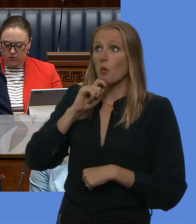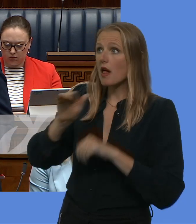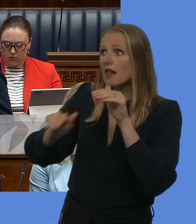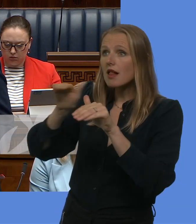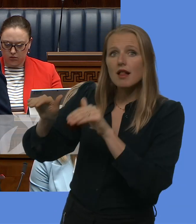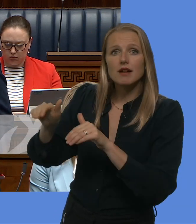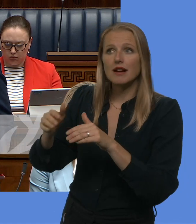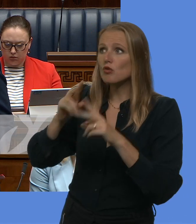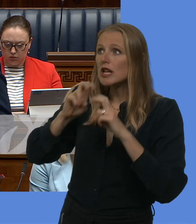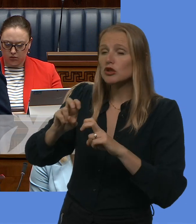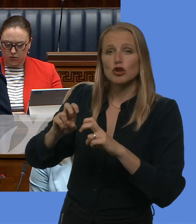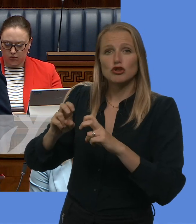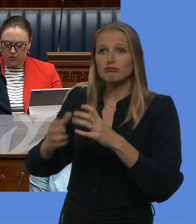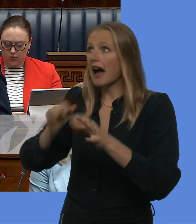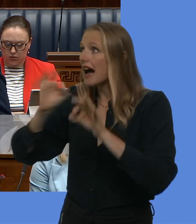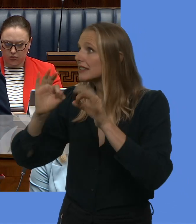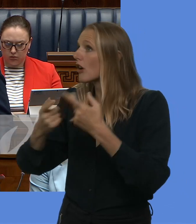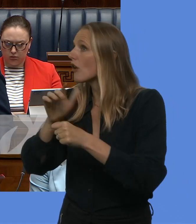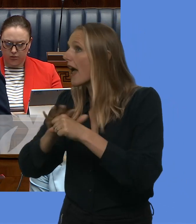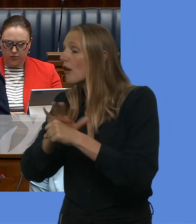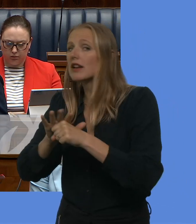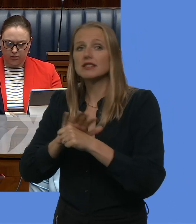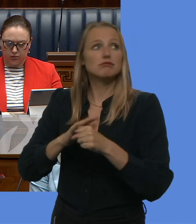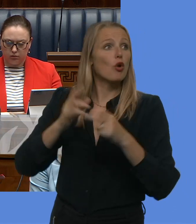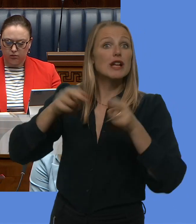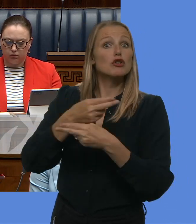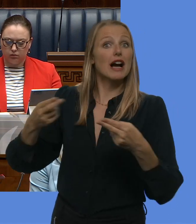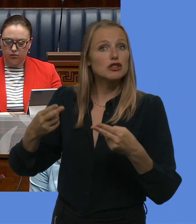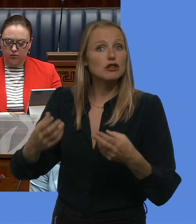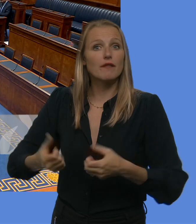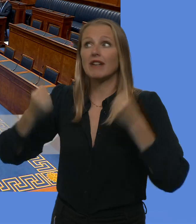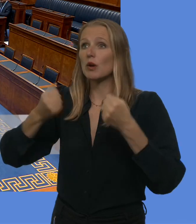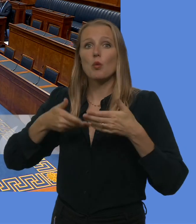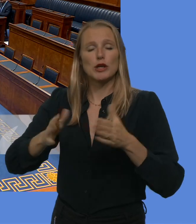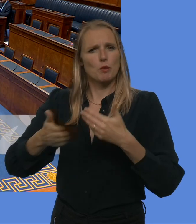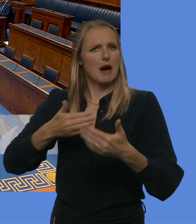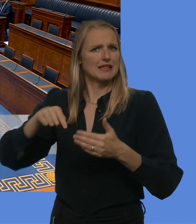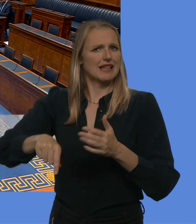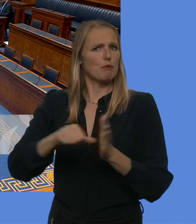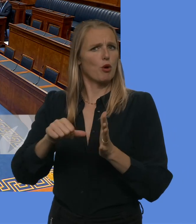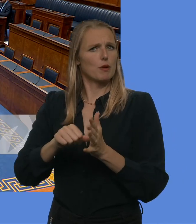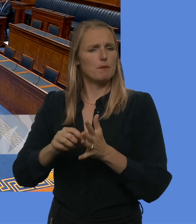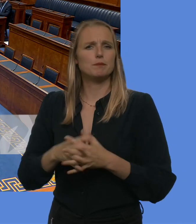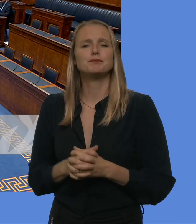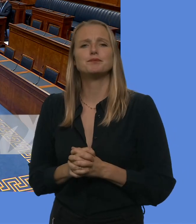further research to identify other international approaches to managing the problem.